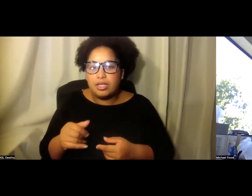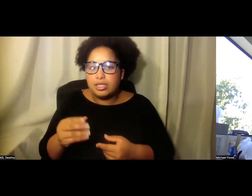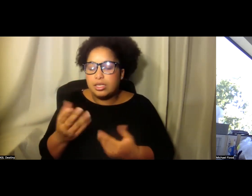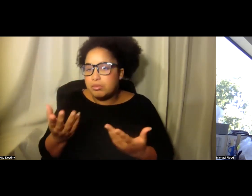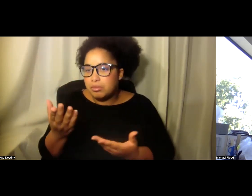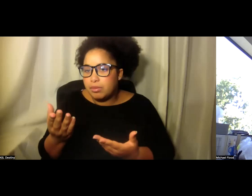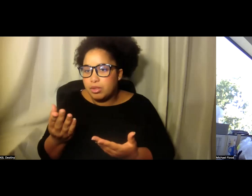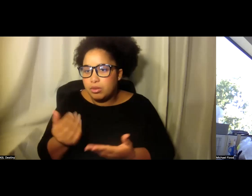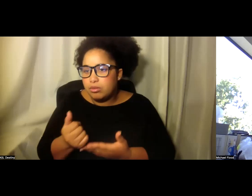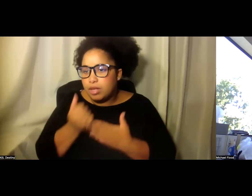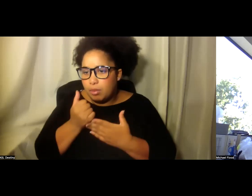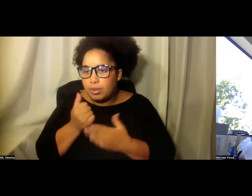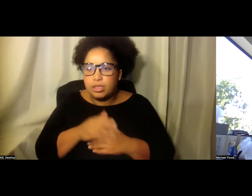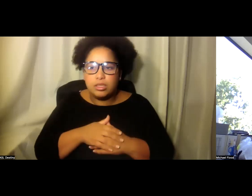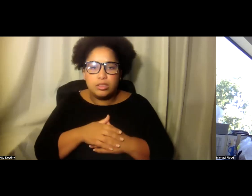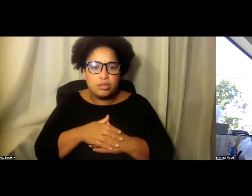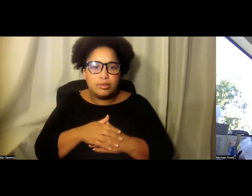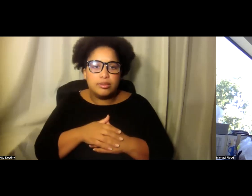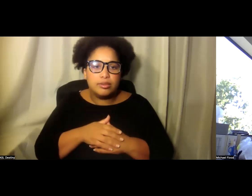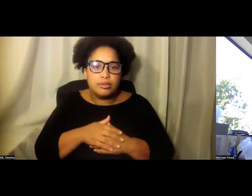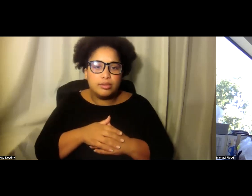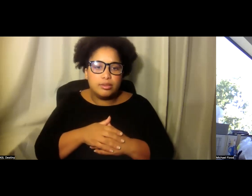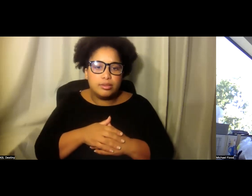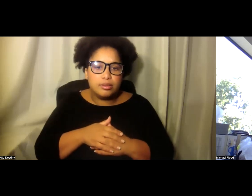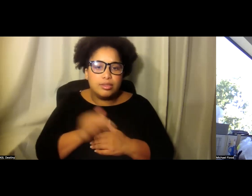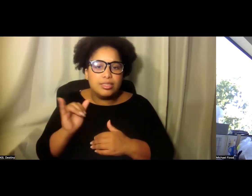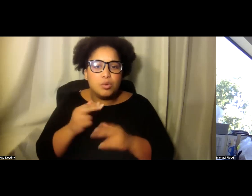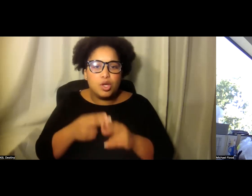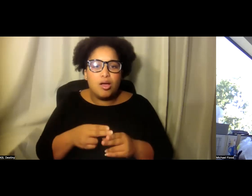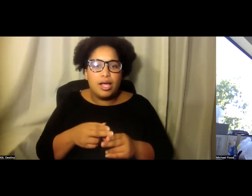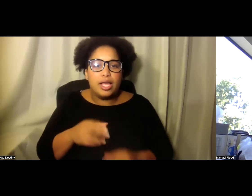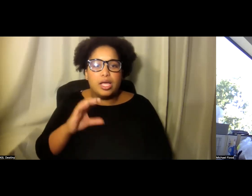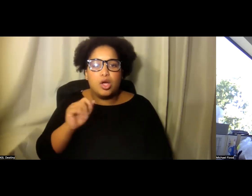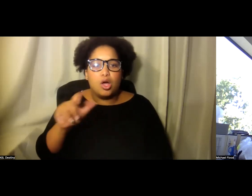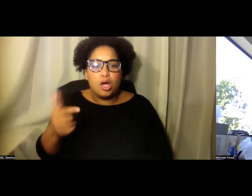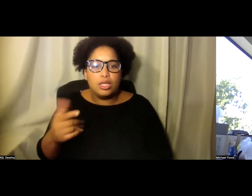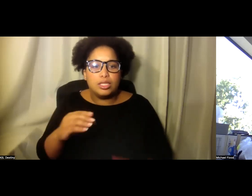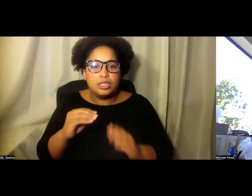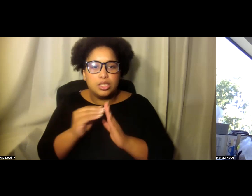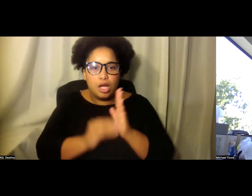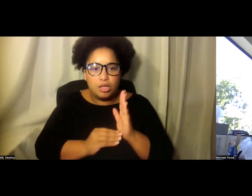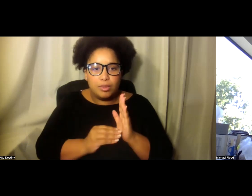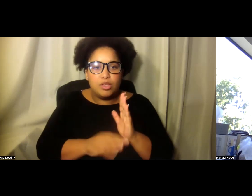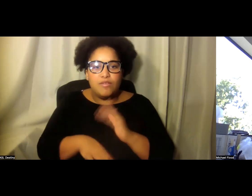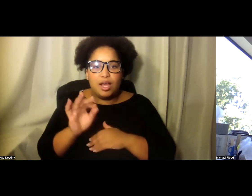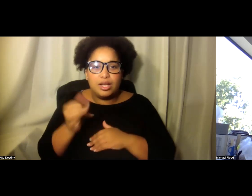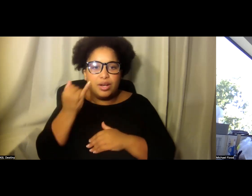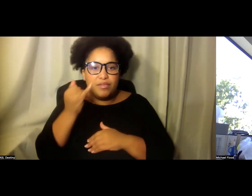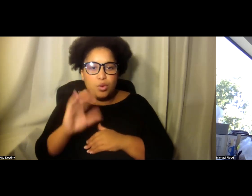here. That's almost like a culling document. You're going to find out right away up front whether